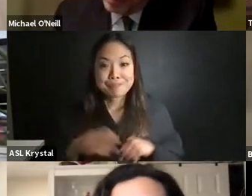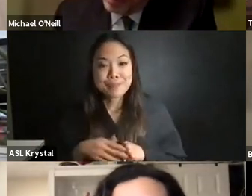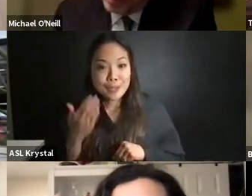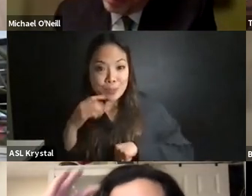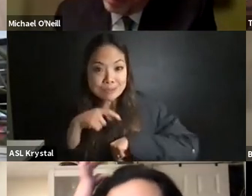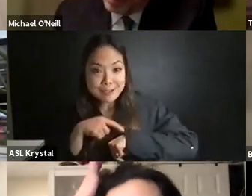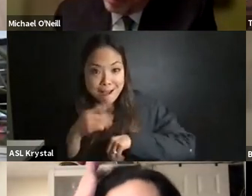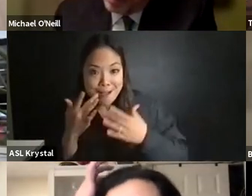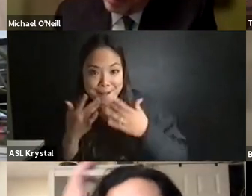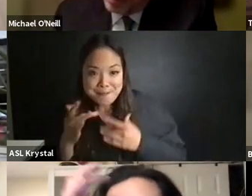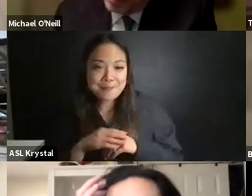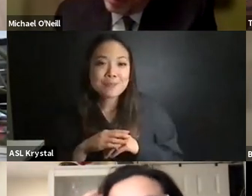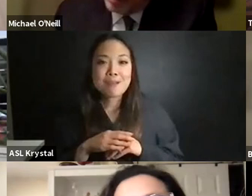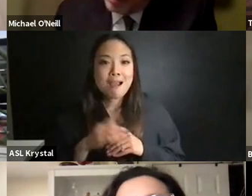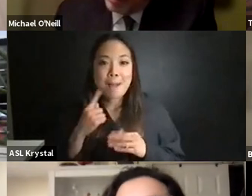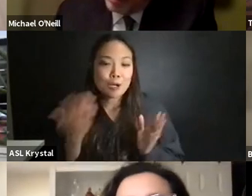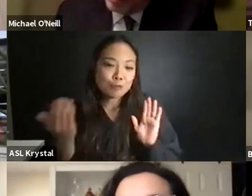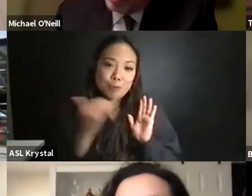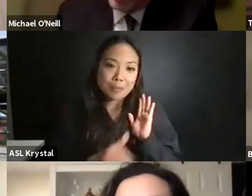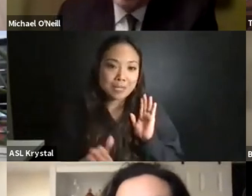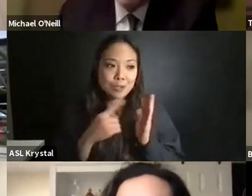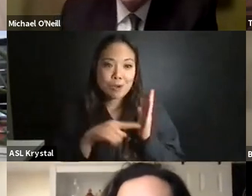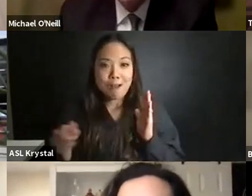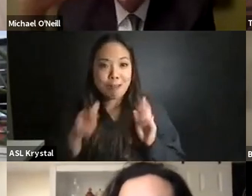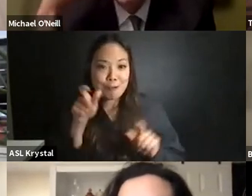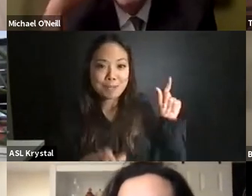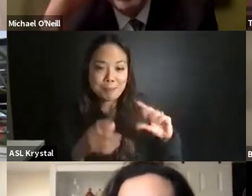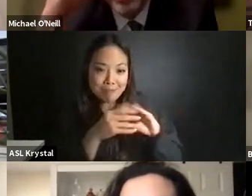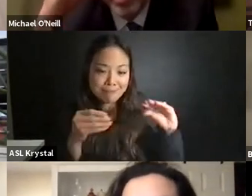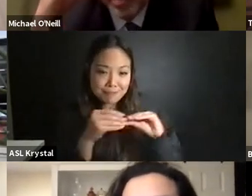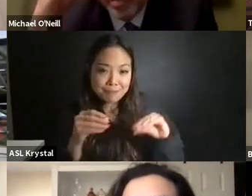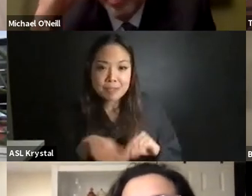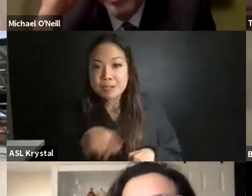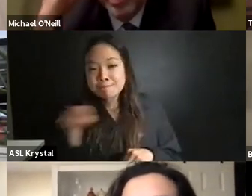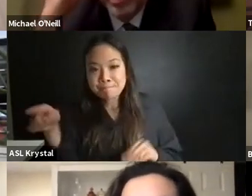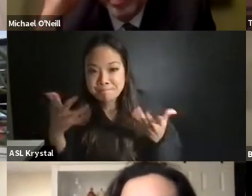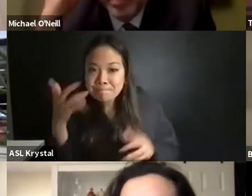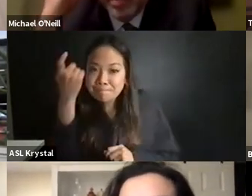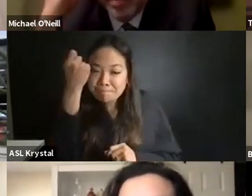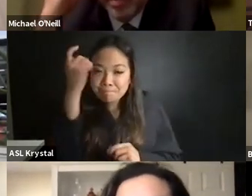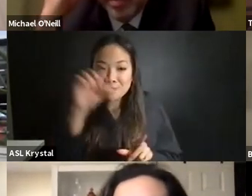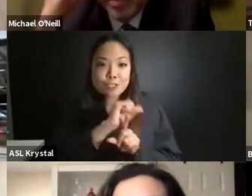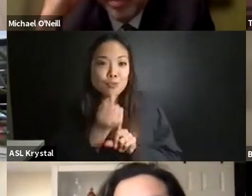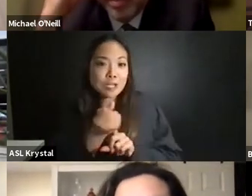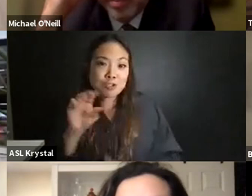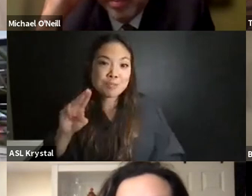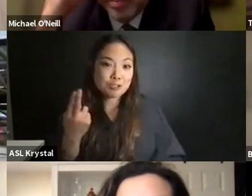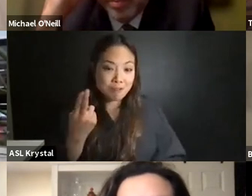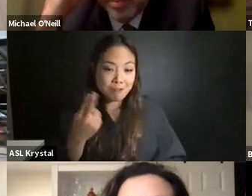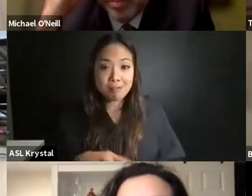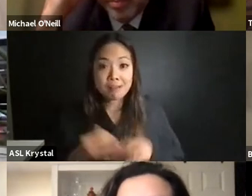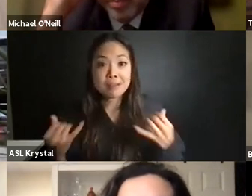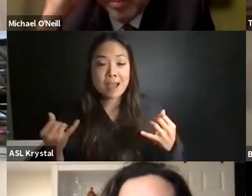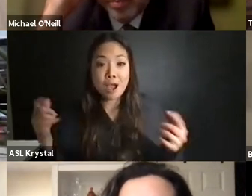not going to repeat anything anyone else has said but um you understand the situation at mission hill right now we're in a moment of